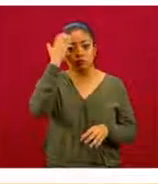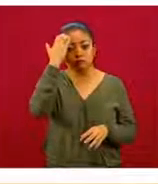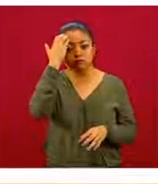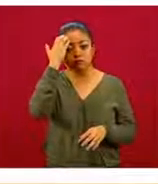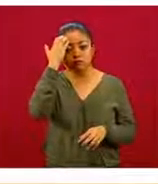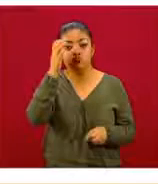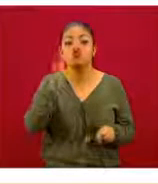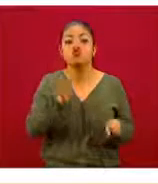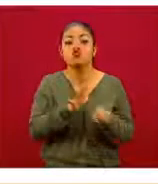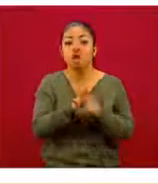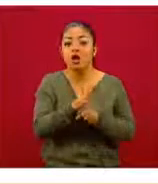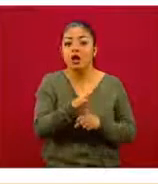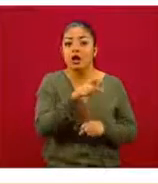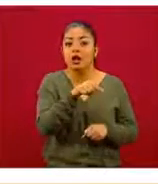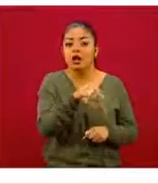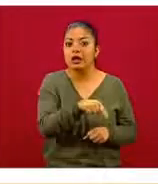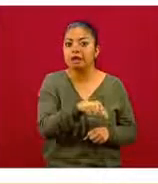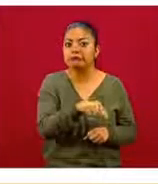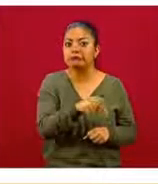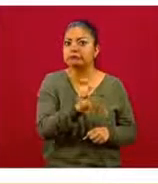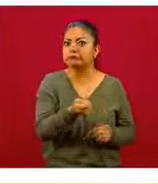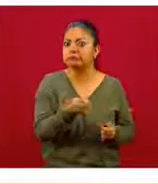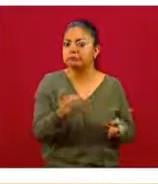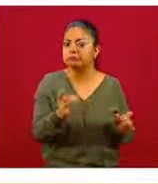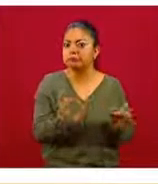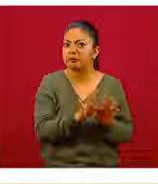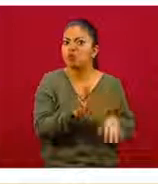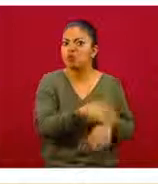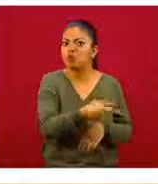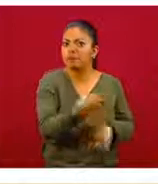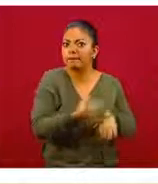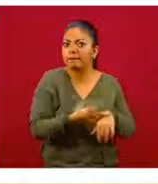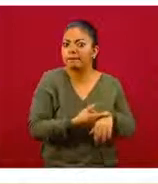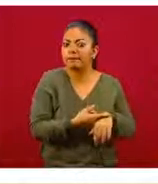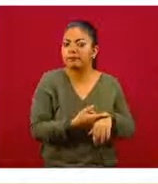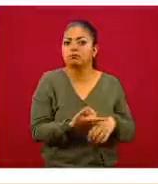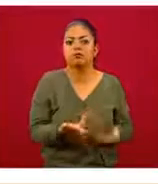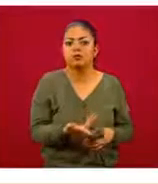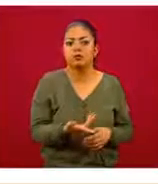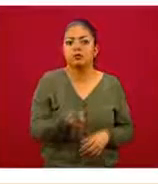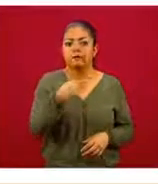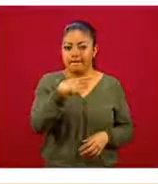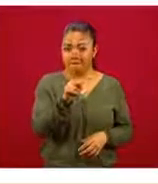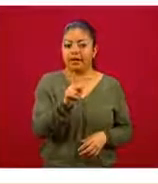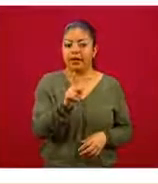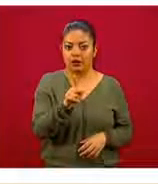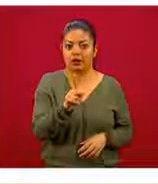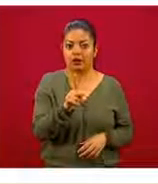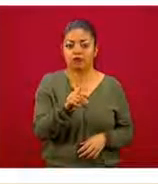We still don't know exactly what the triggers are for Kawasaki disease.